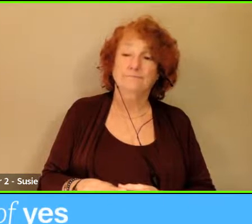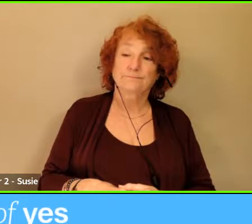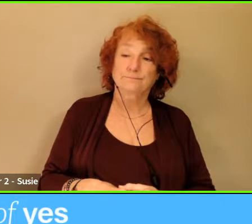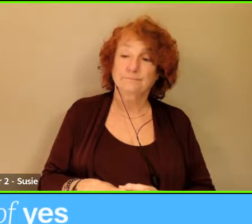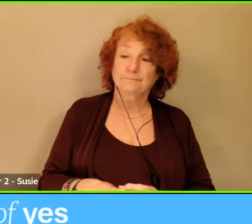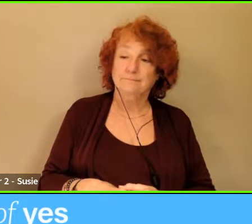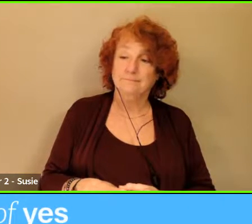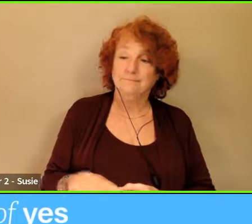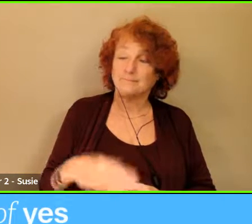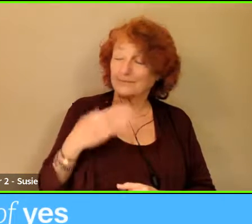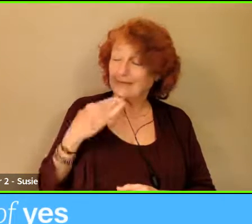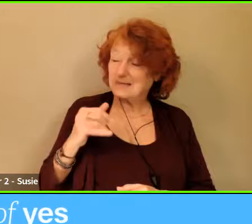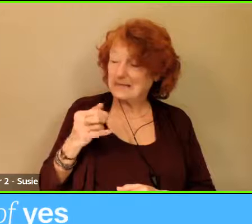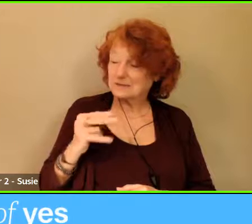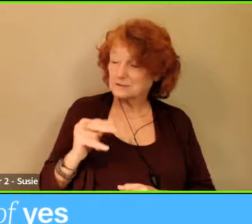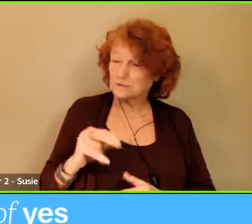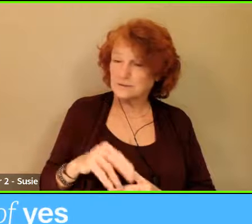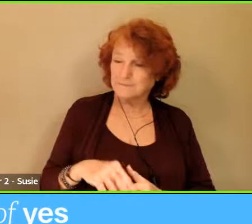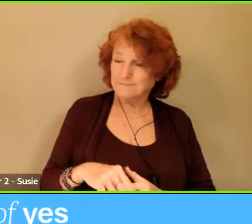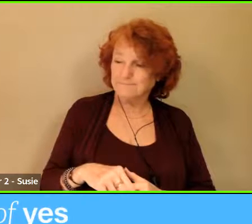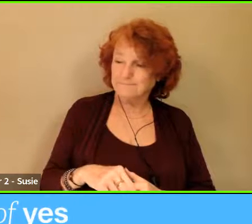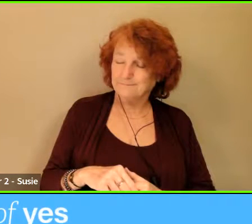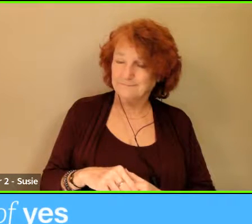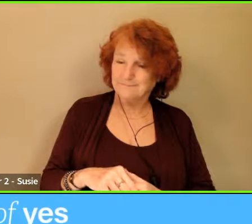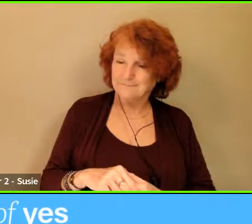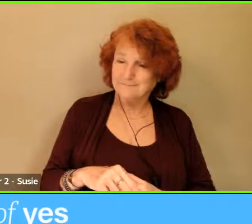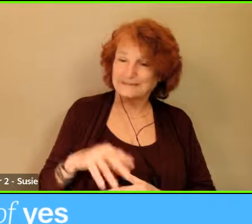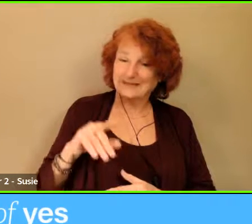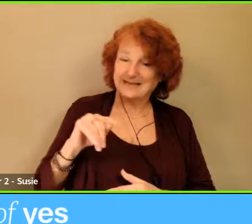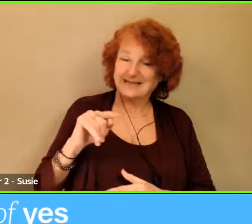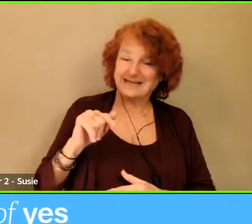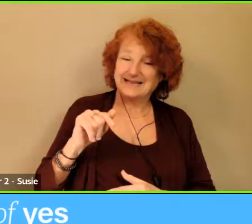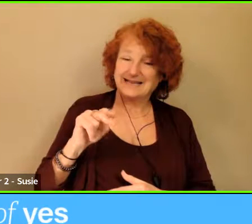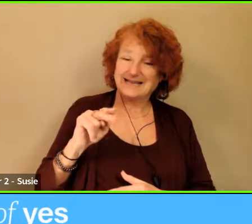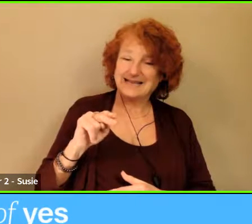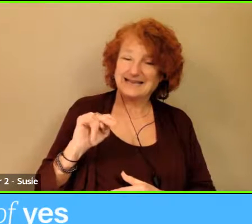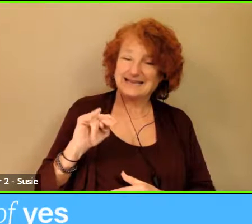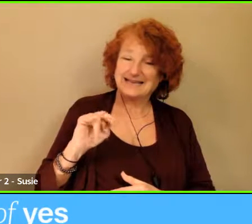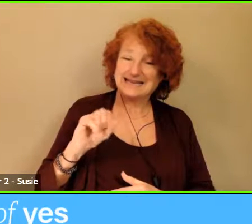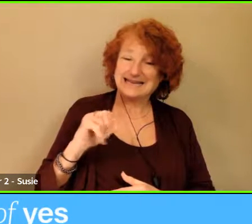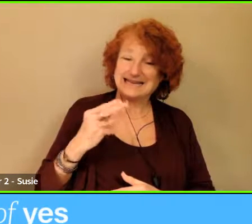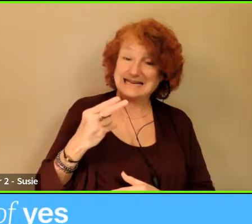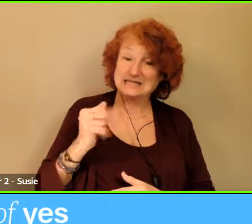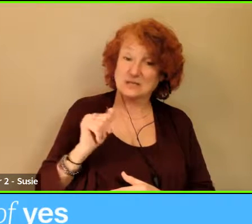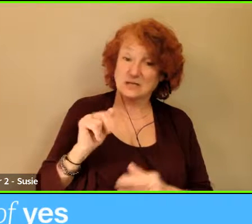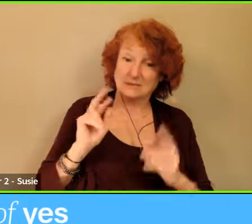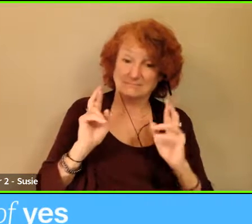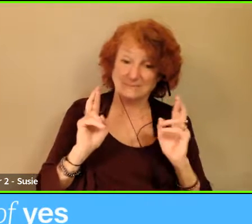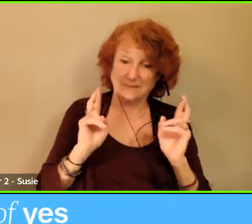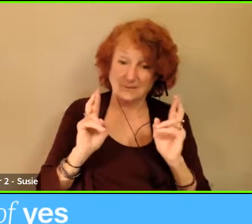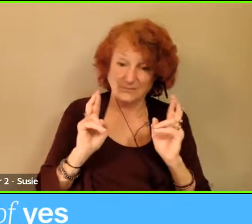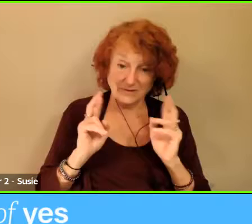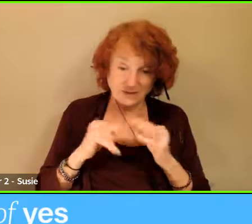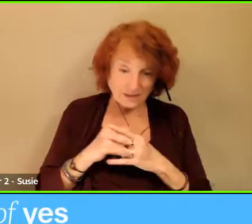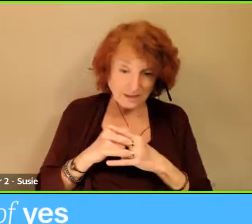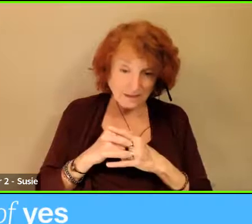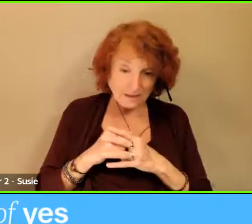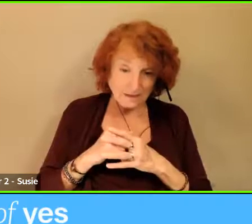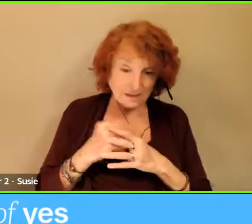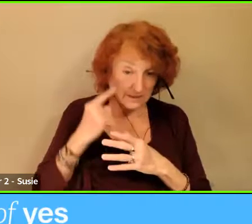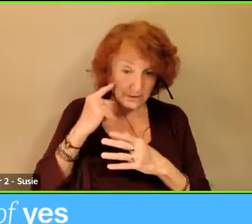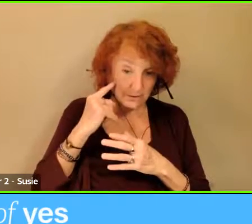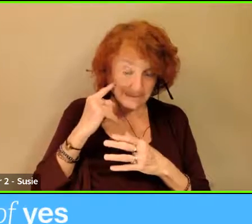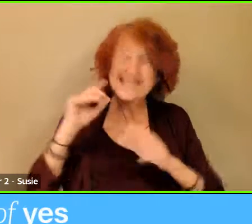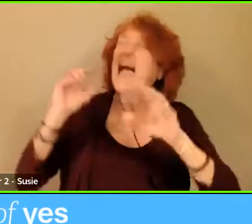Thanks, John. I see Tanisha. Hopefully you're available. Can you hear